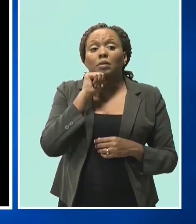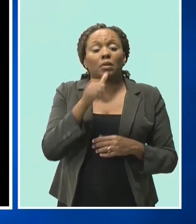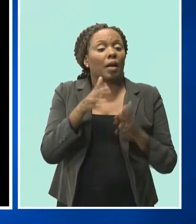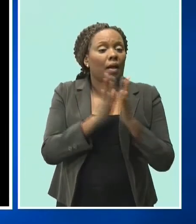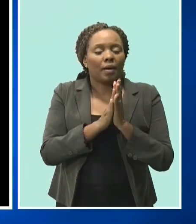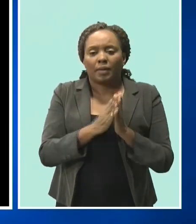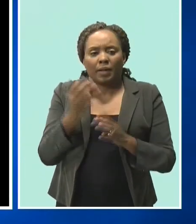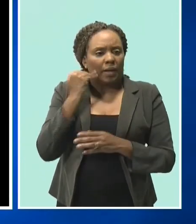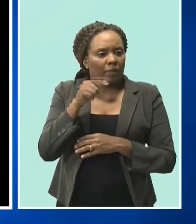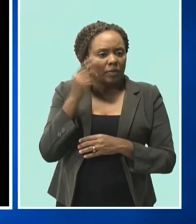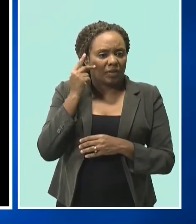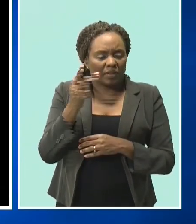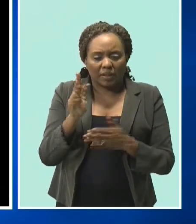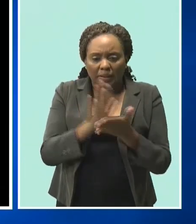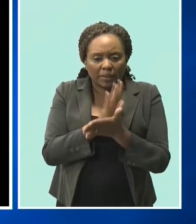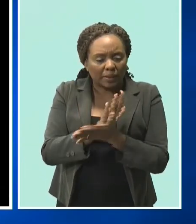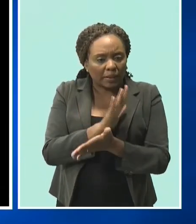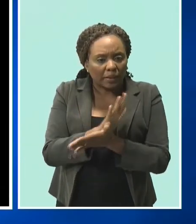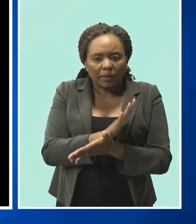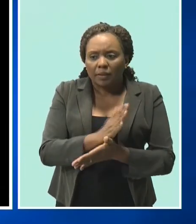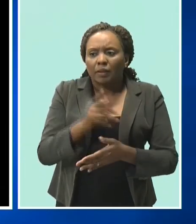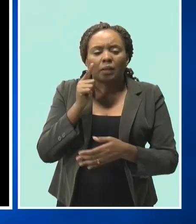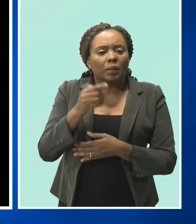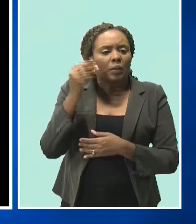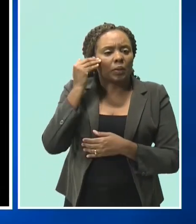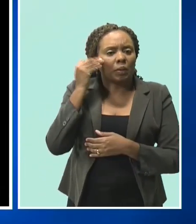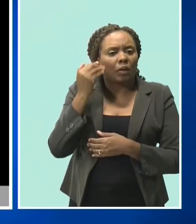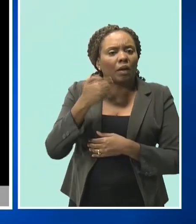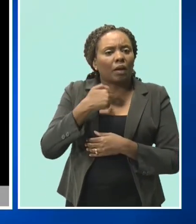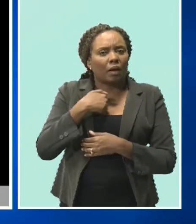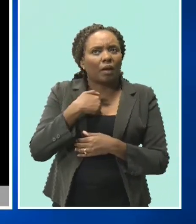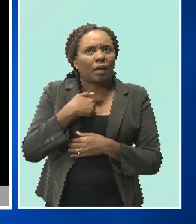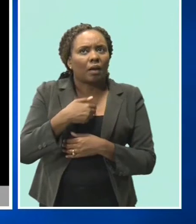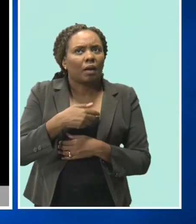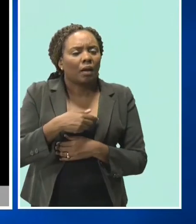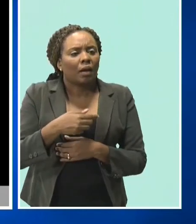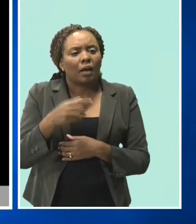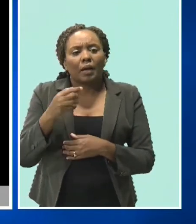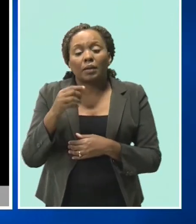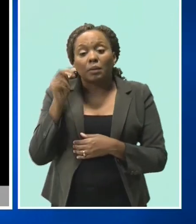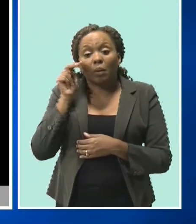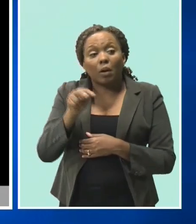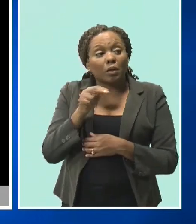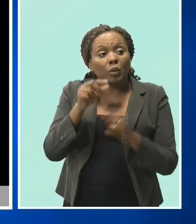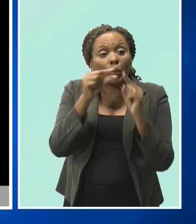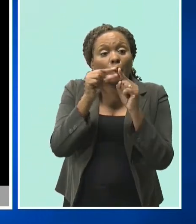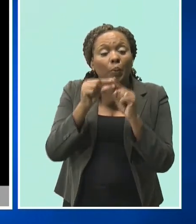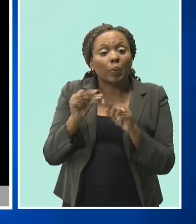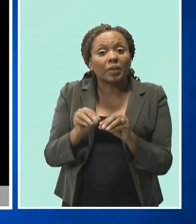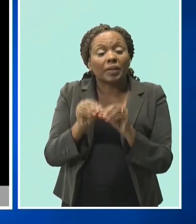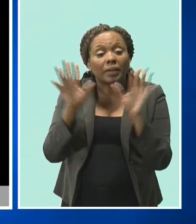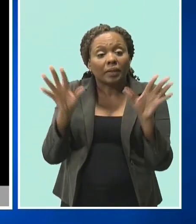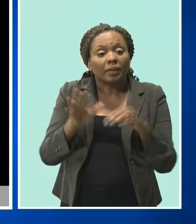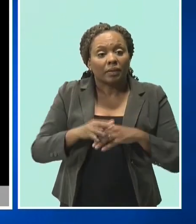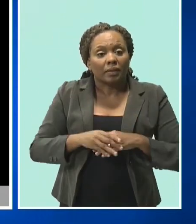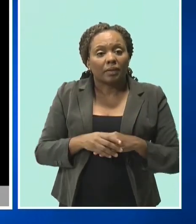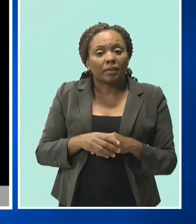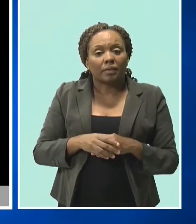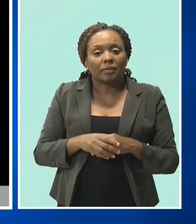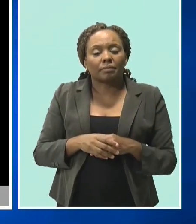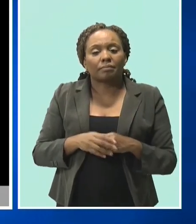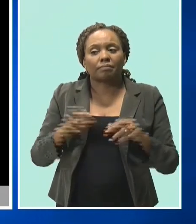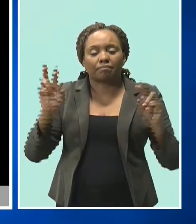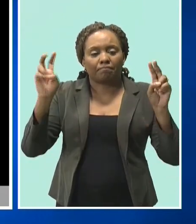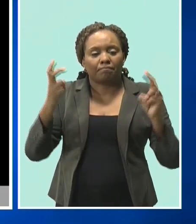document or seen it would realize that, and I've actually stated the words very clearly. What is being asked, any